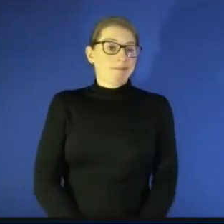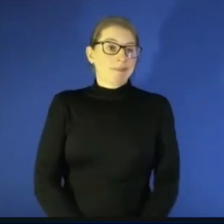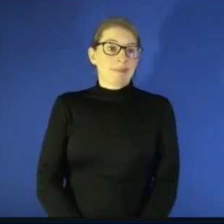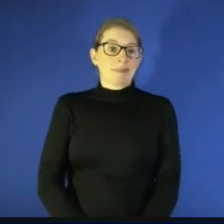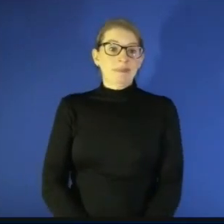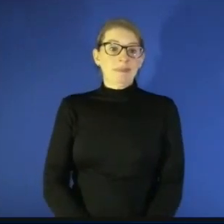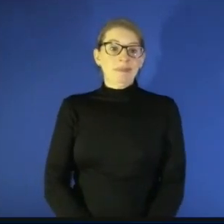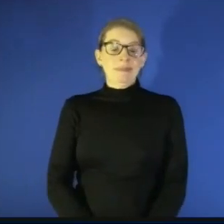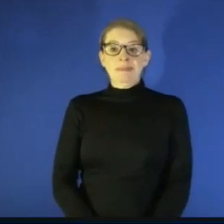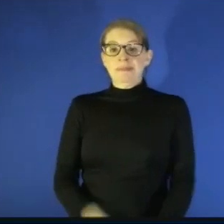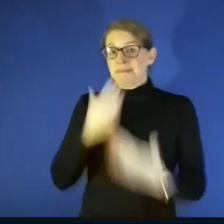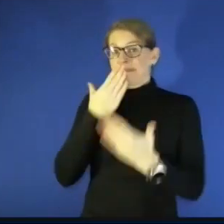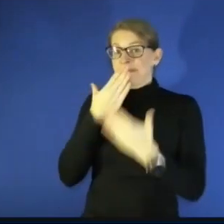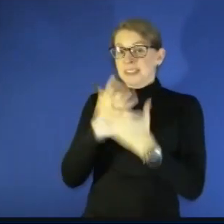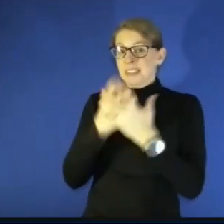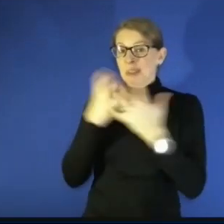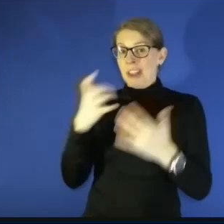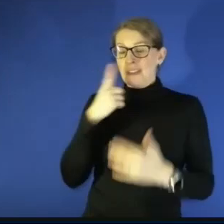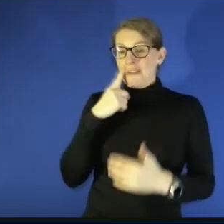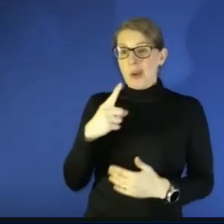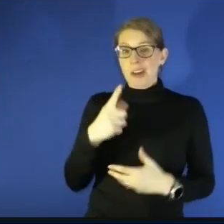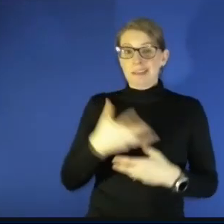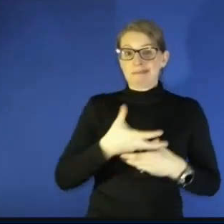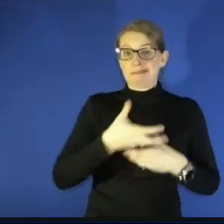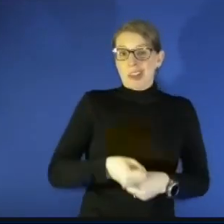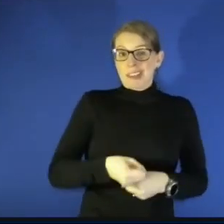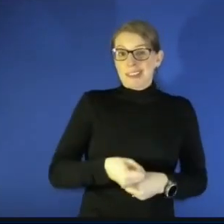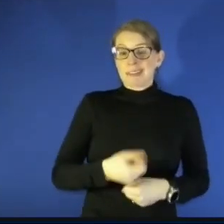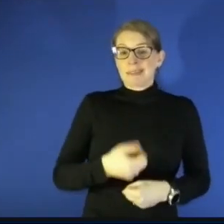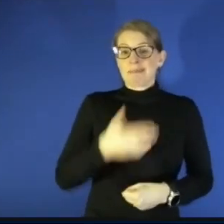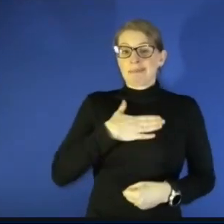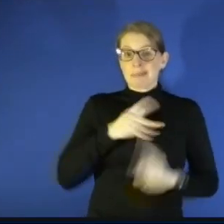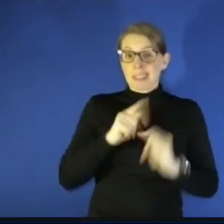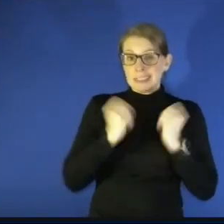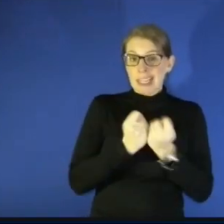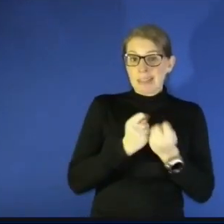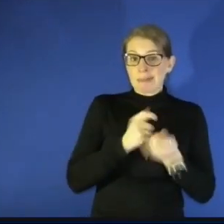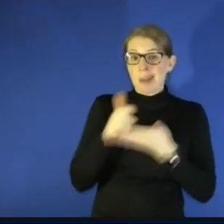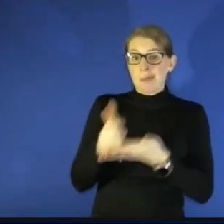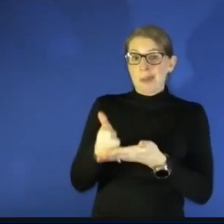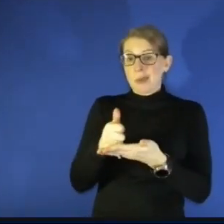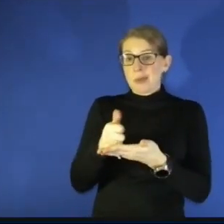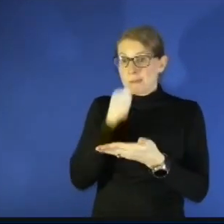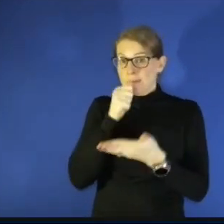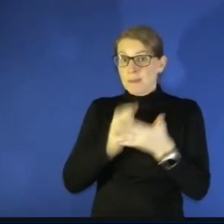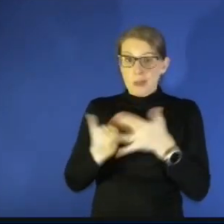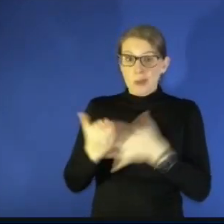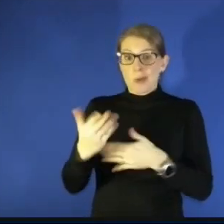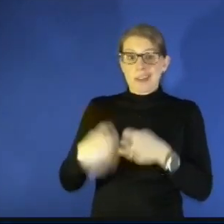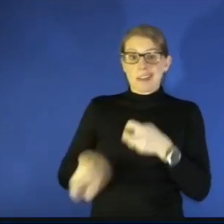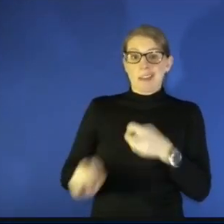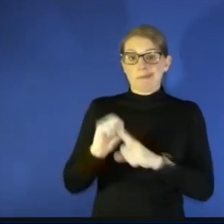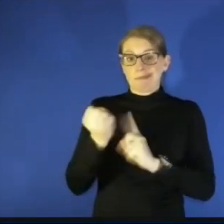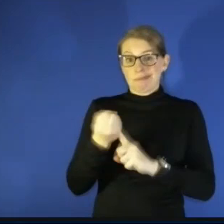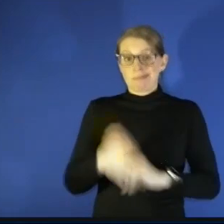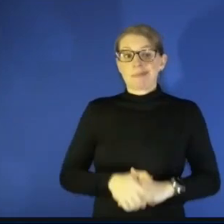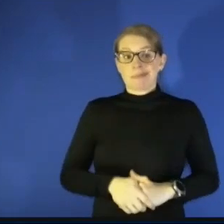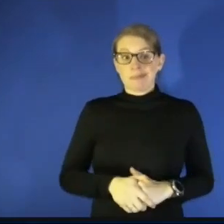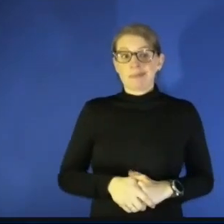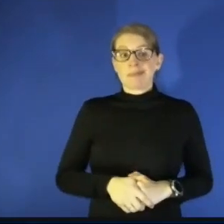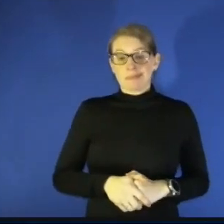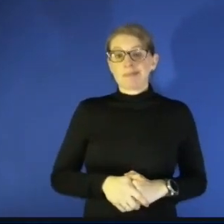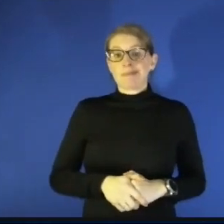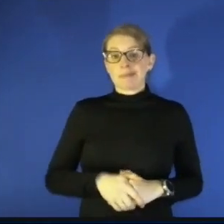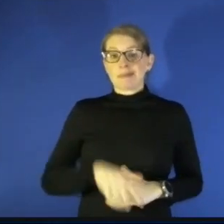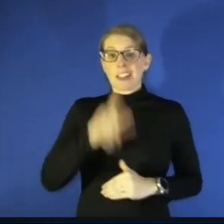Thanks so much for having trust in my team to help you guys through a tough situation. I think everybody's